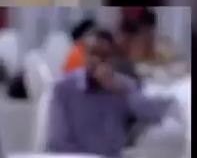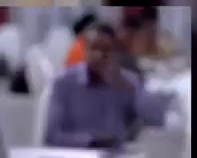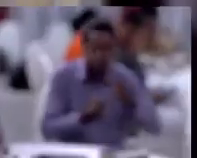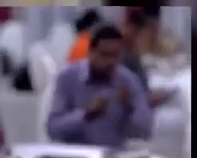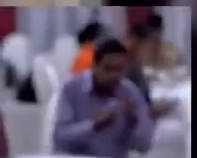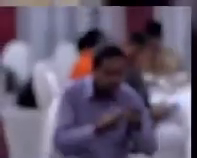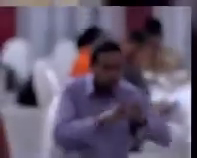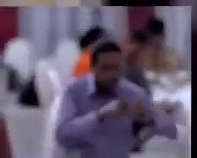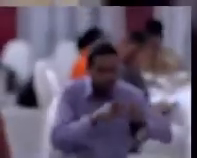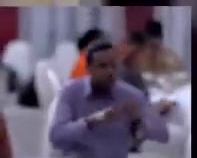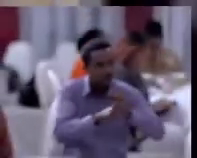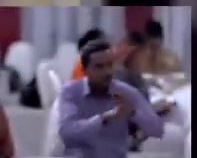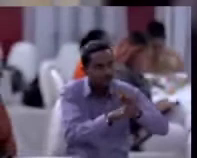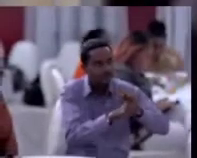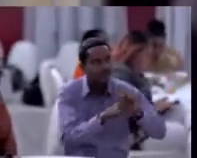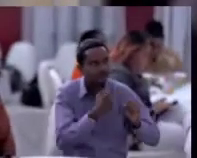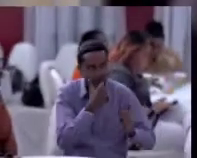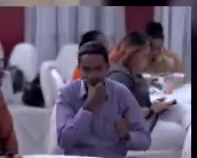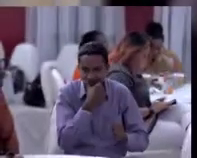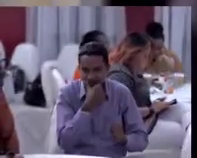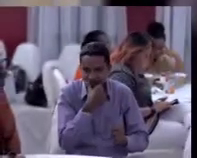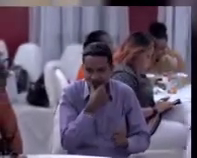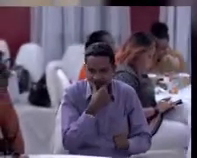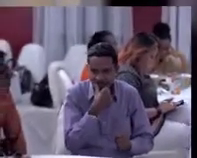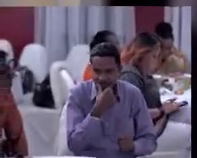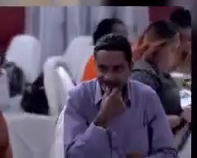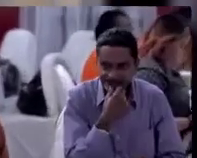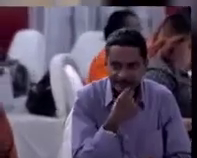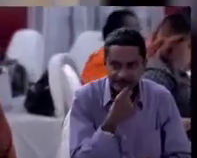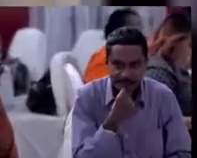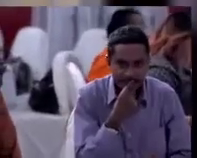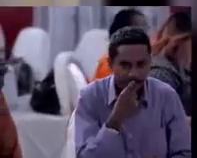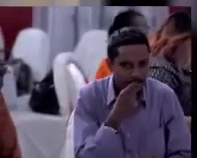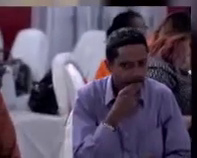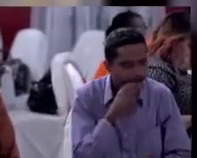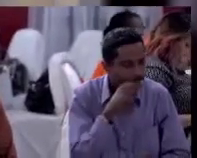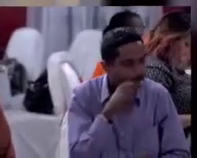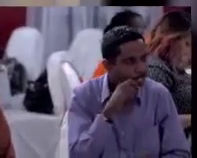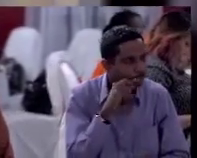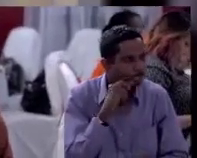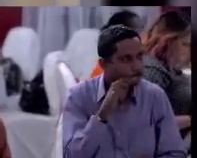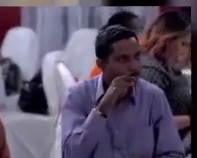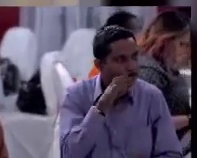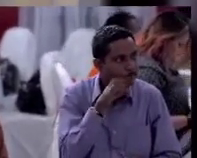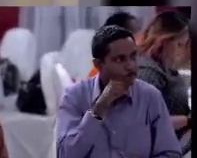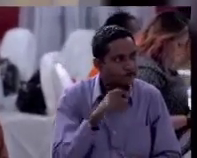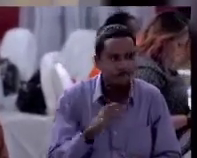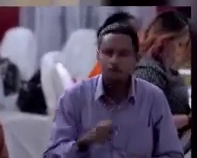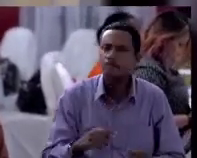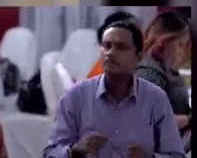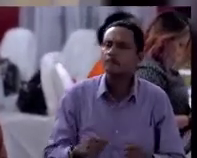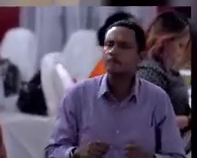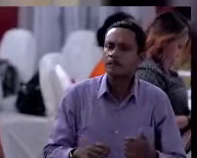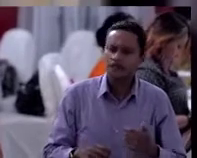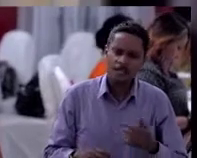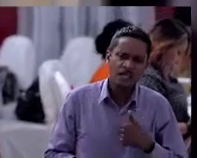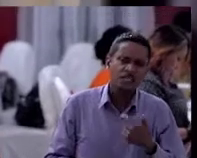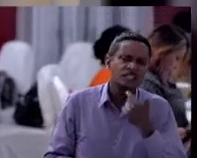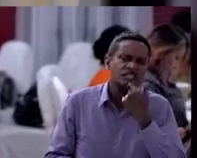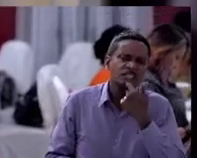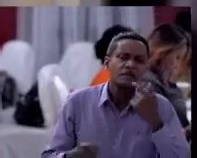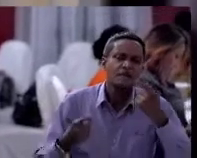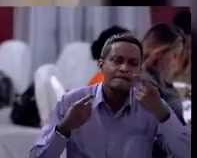doing mundane tasks that, I mean, didn't probe my intelligent side at all.